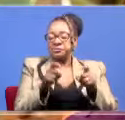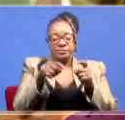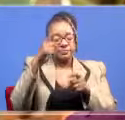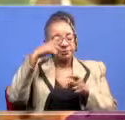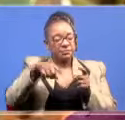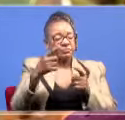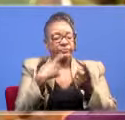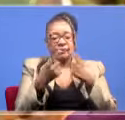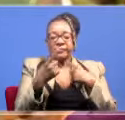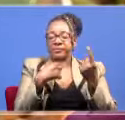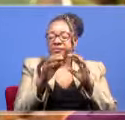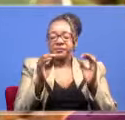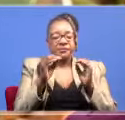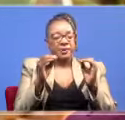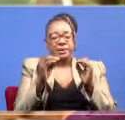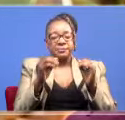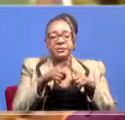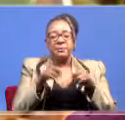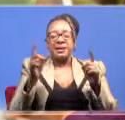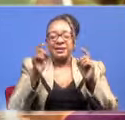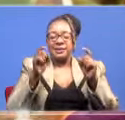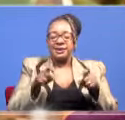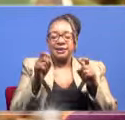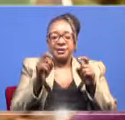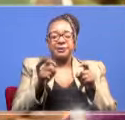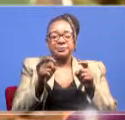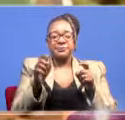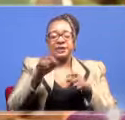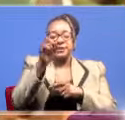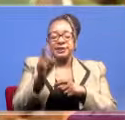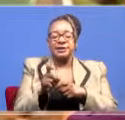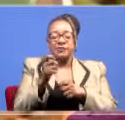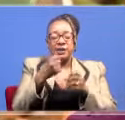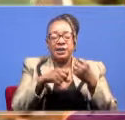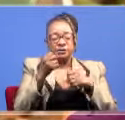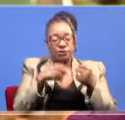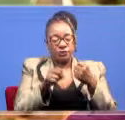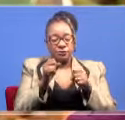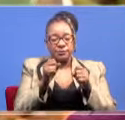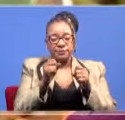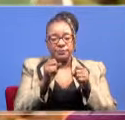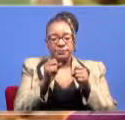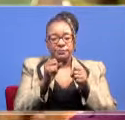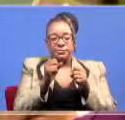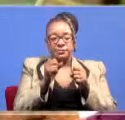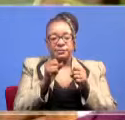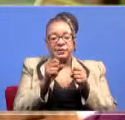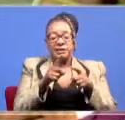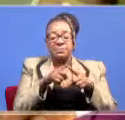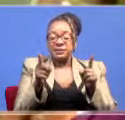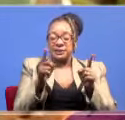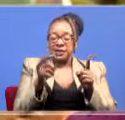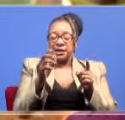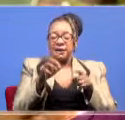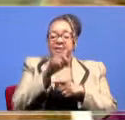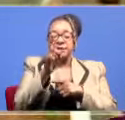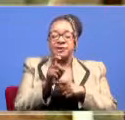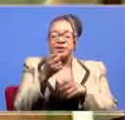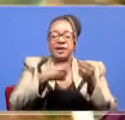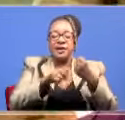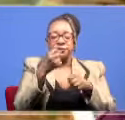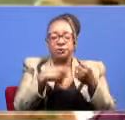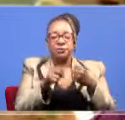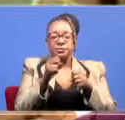dialogue, but they require decisive executive action. It is decisive executive action, not